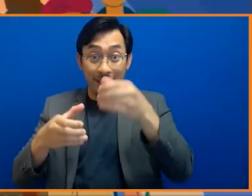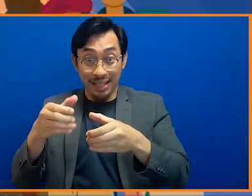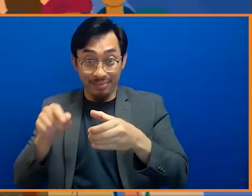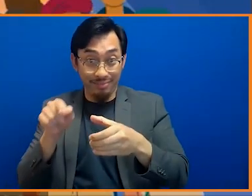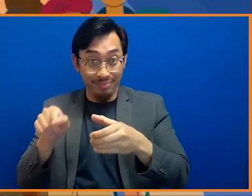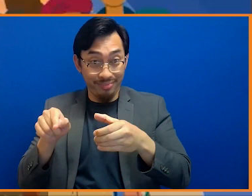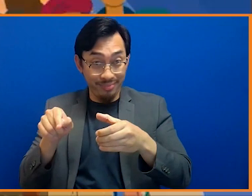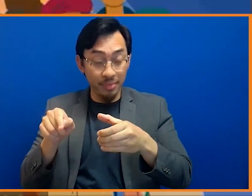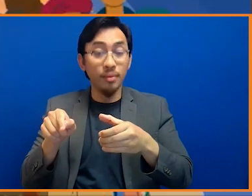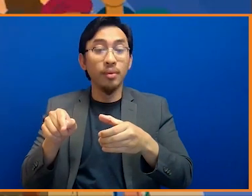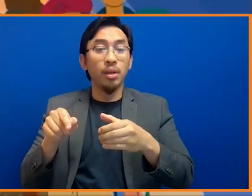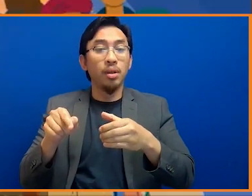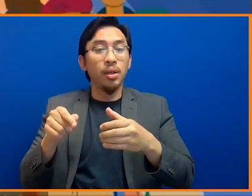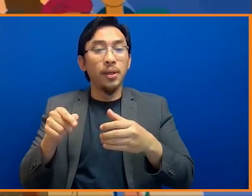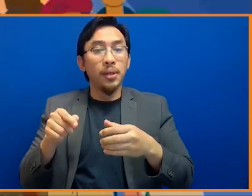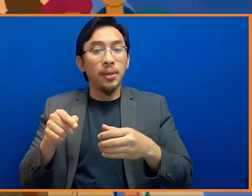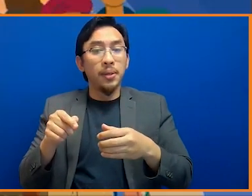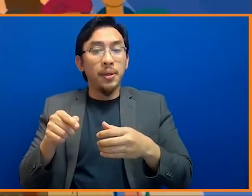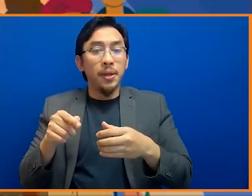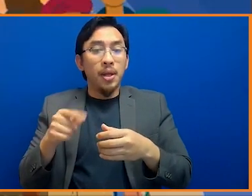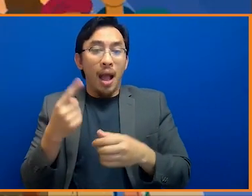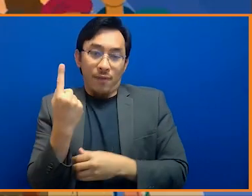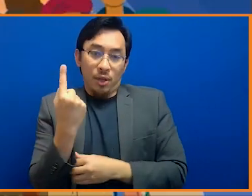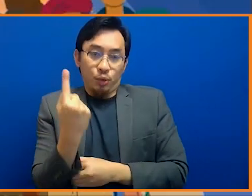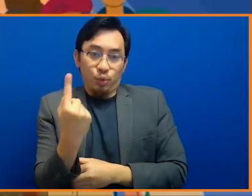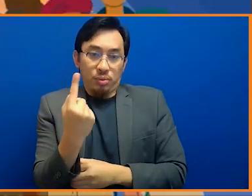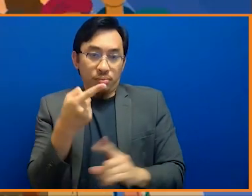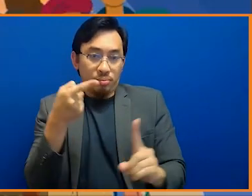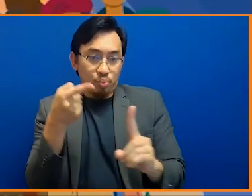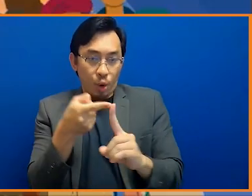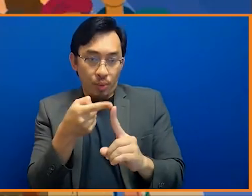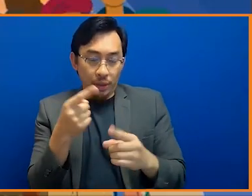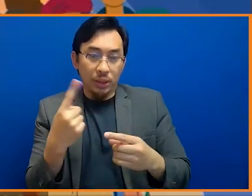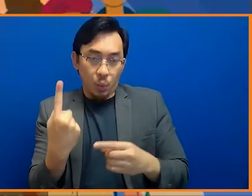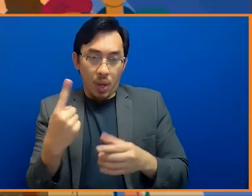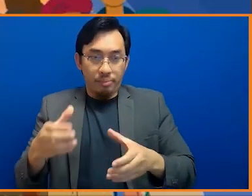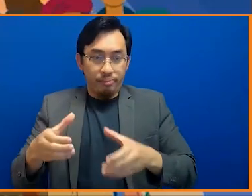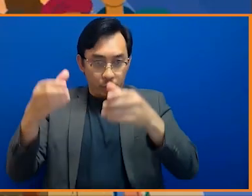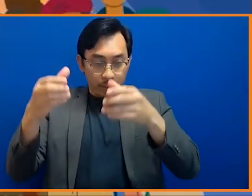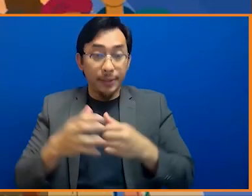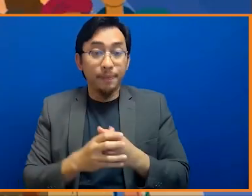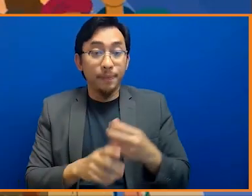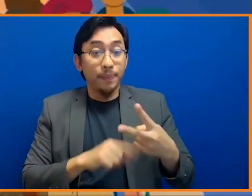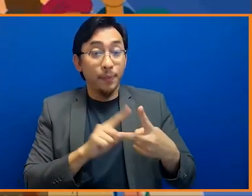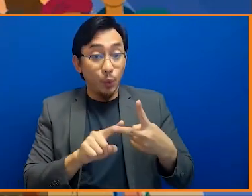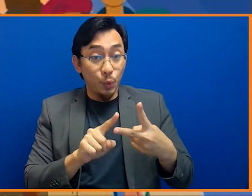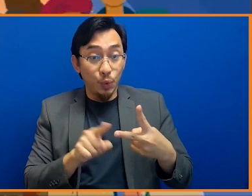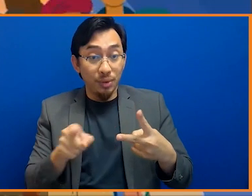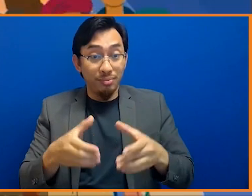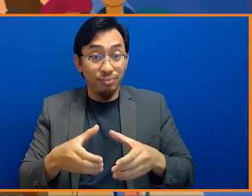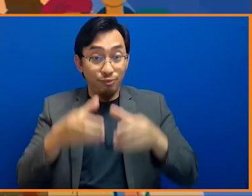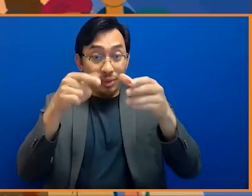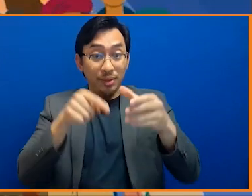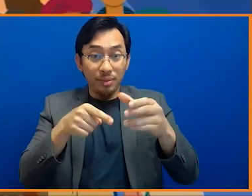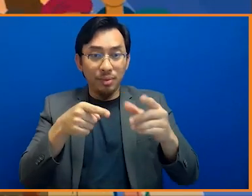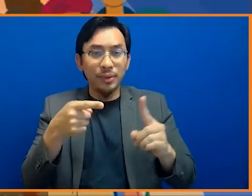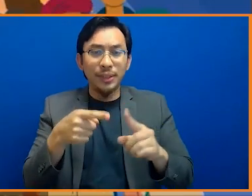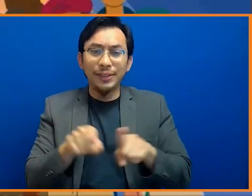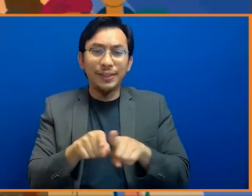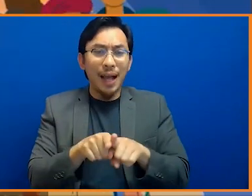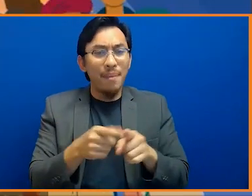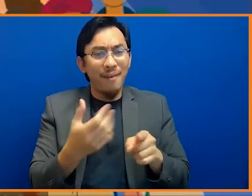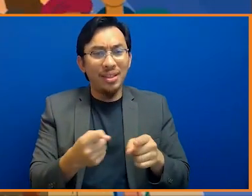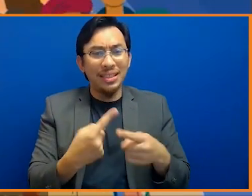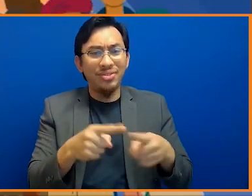they were constructed. That's mean a single purpose one. And then type B is building that were aimed for